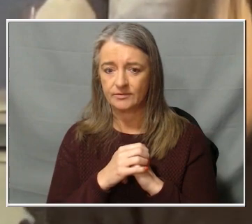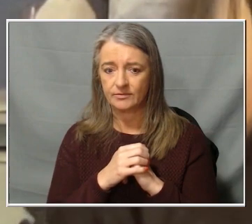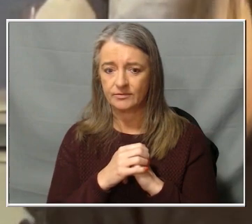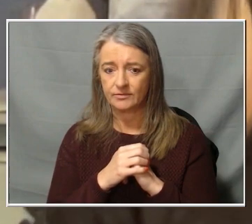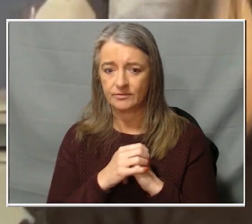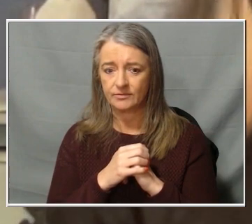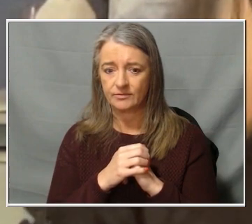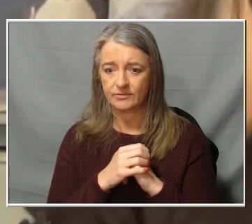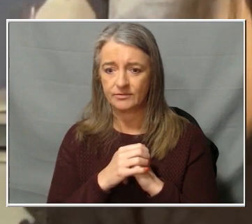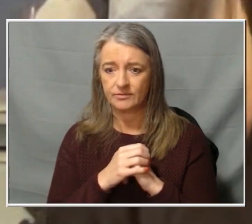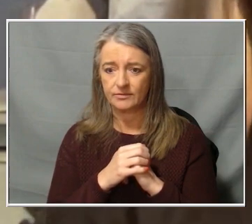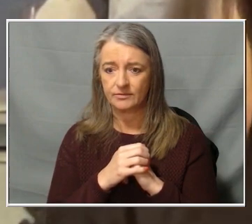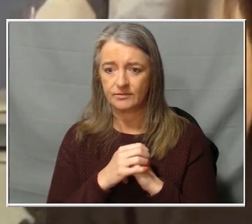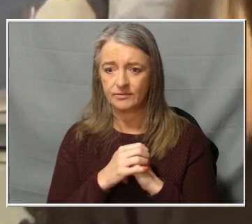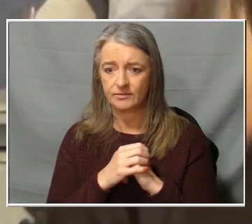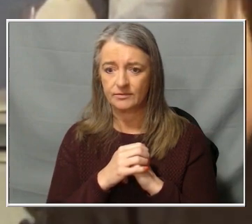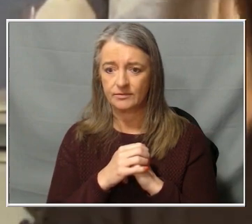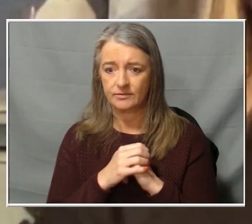Oh, we're having trouble hearing you.